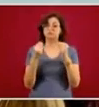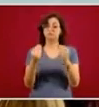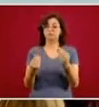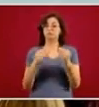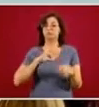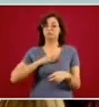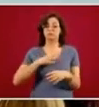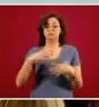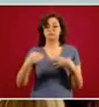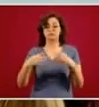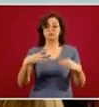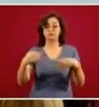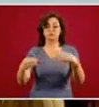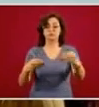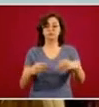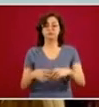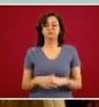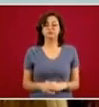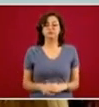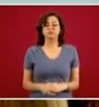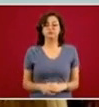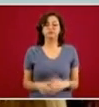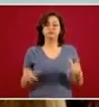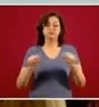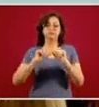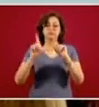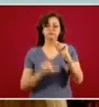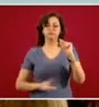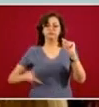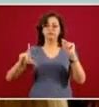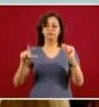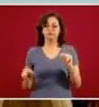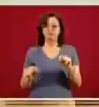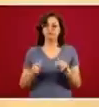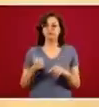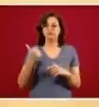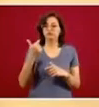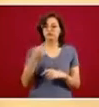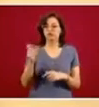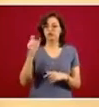have also important numbers when it comes to incidence rate.